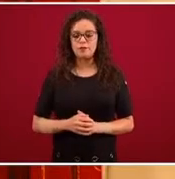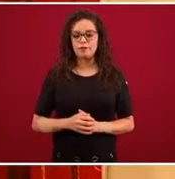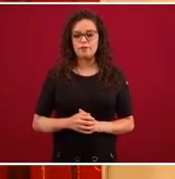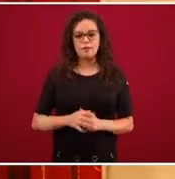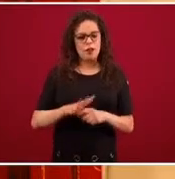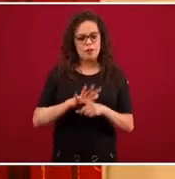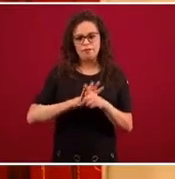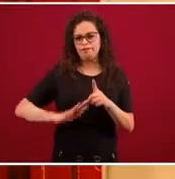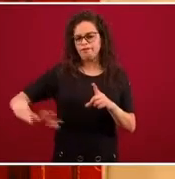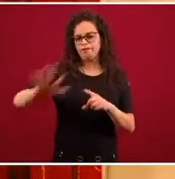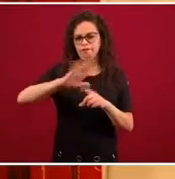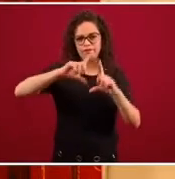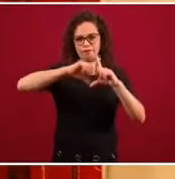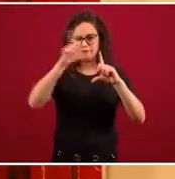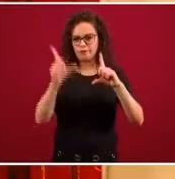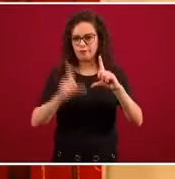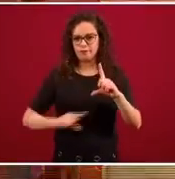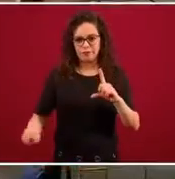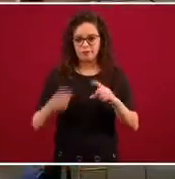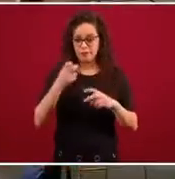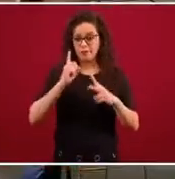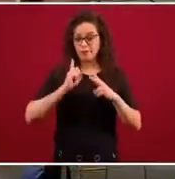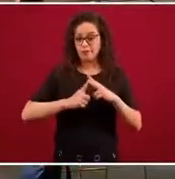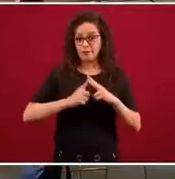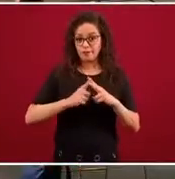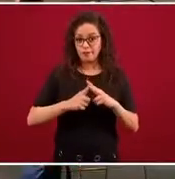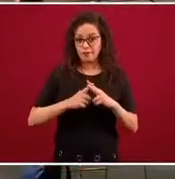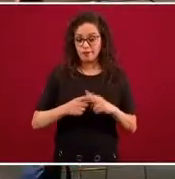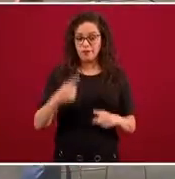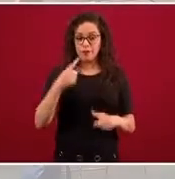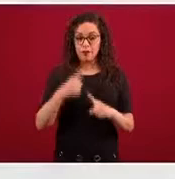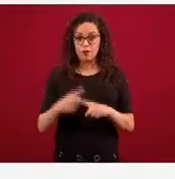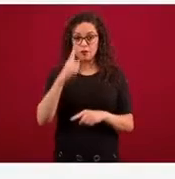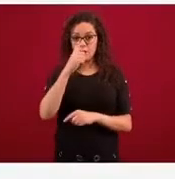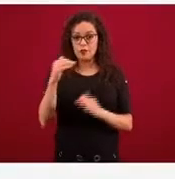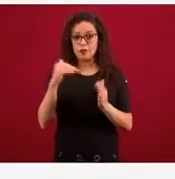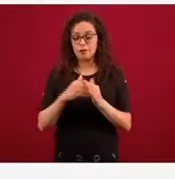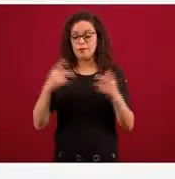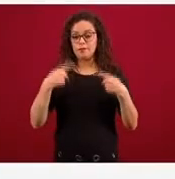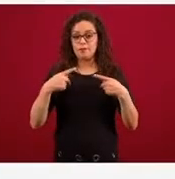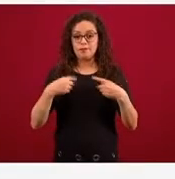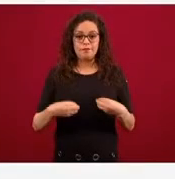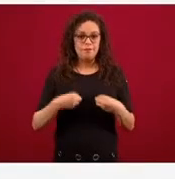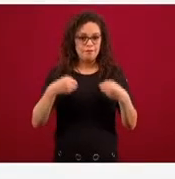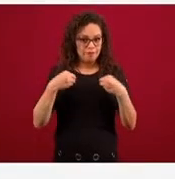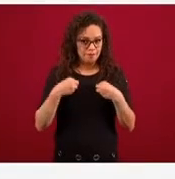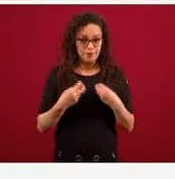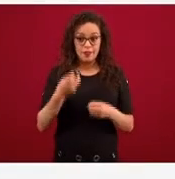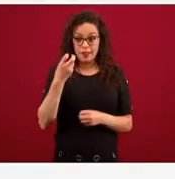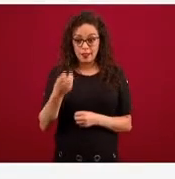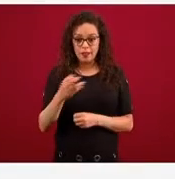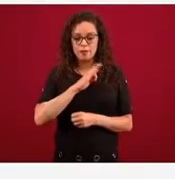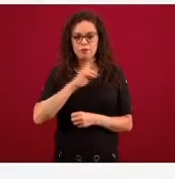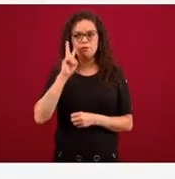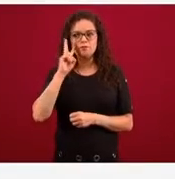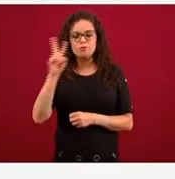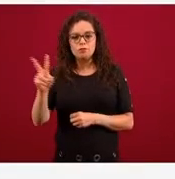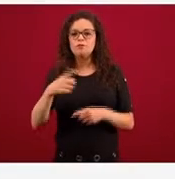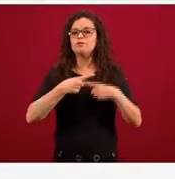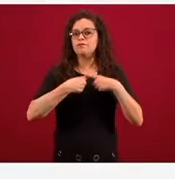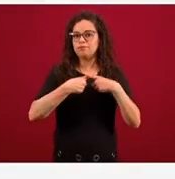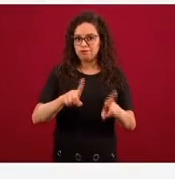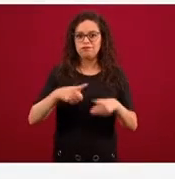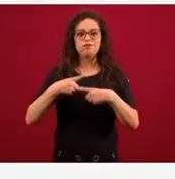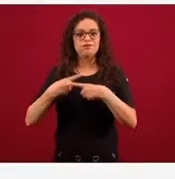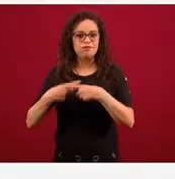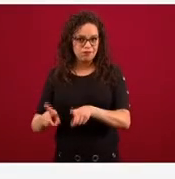whole país, o sería la country. tasa nacional This por is cada per 100.000 habitantes, 100,000 pero entonces vemos cómo esta tasa inhabitants. You can se see comporta how de the manera behavior